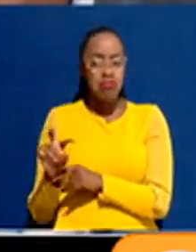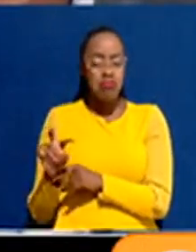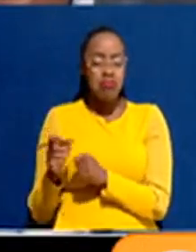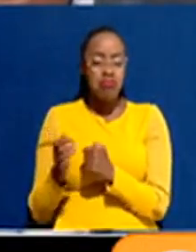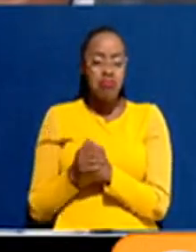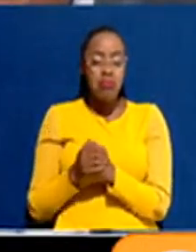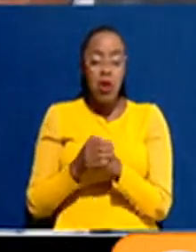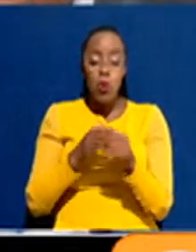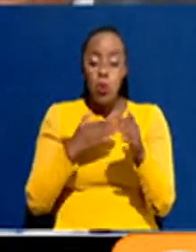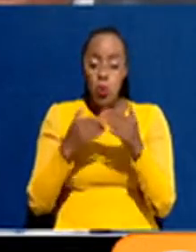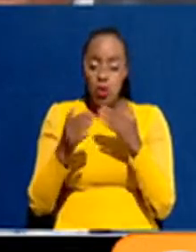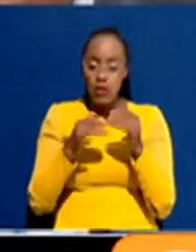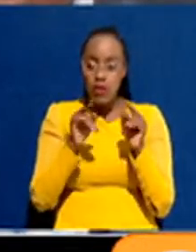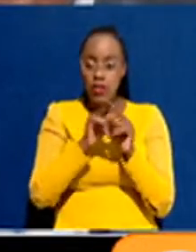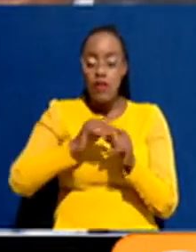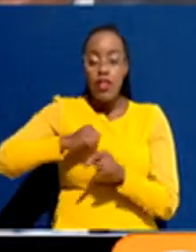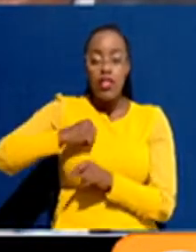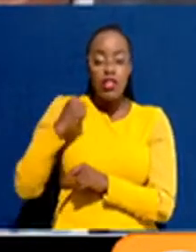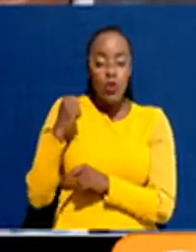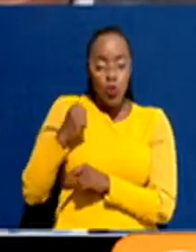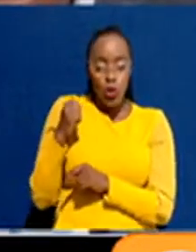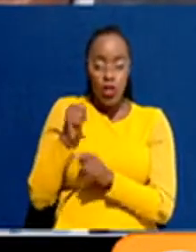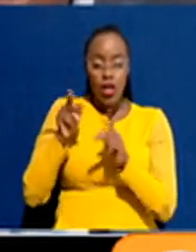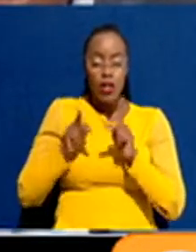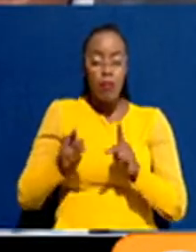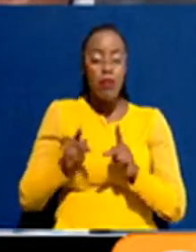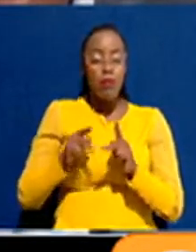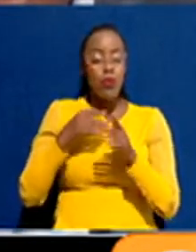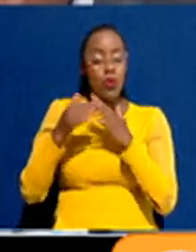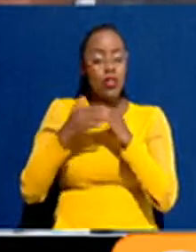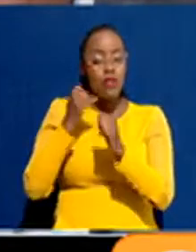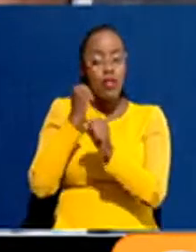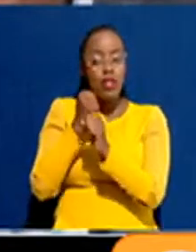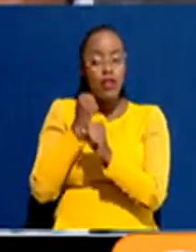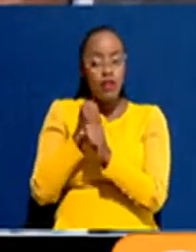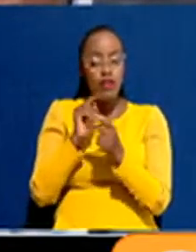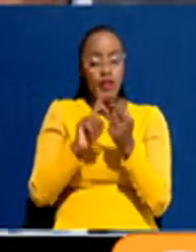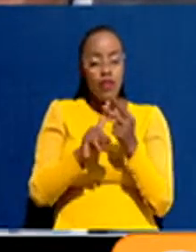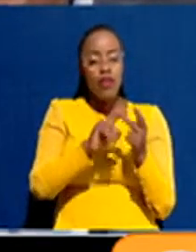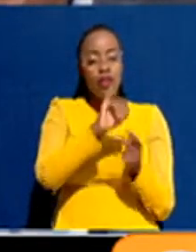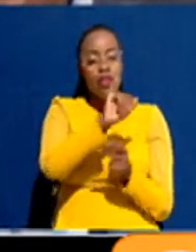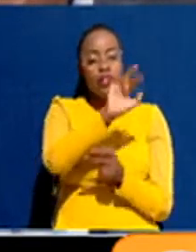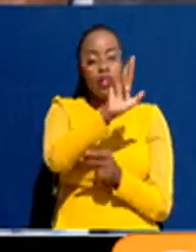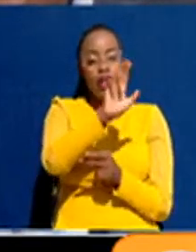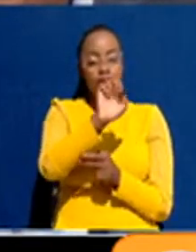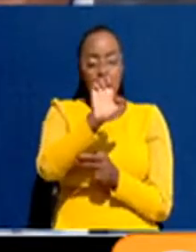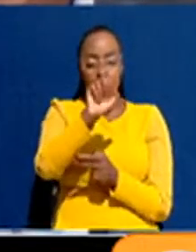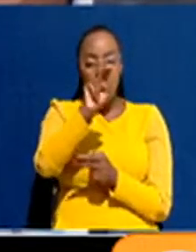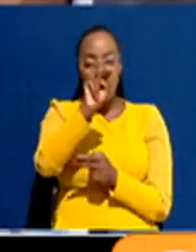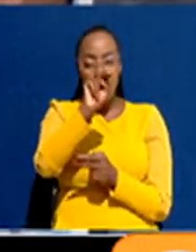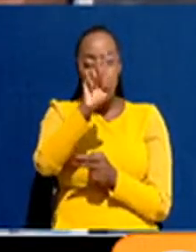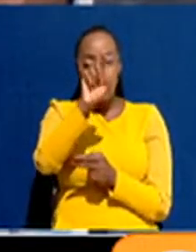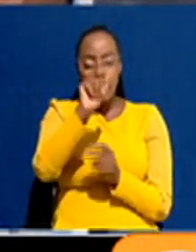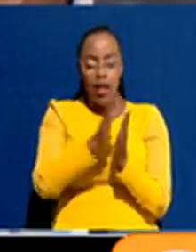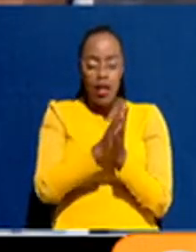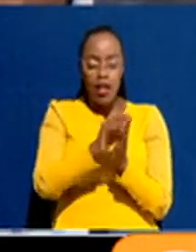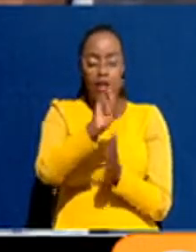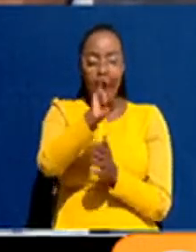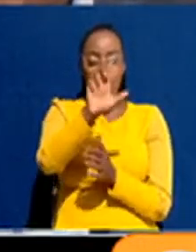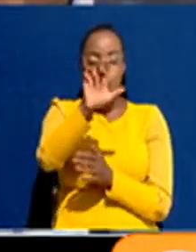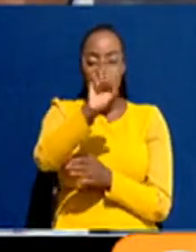Well, there have been the Scots mainly, and the Irish, mm-hmm. and the Wales,